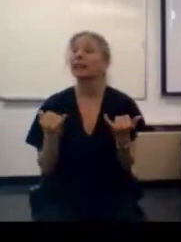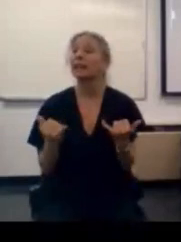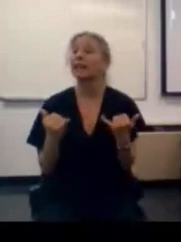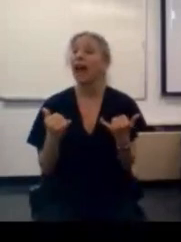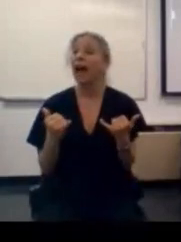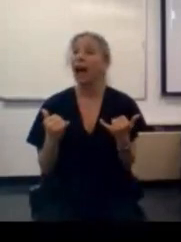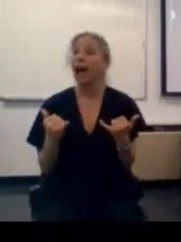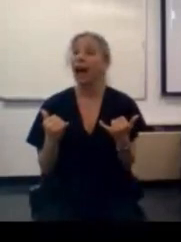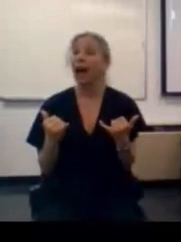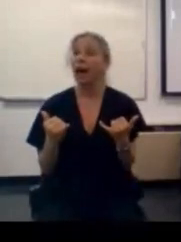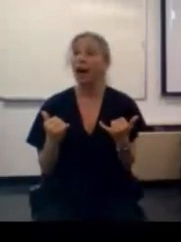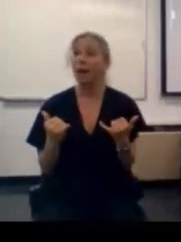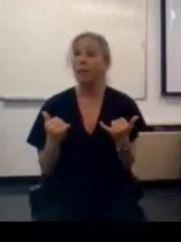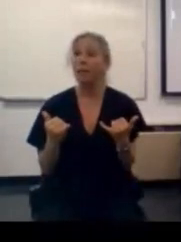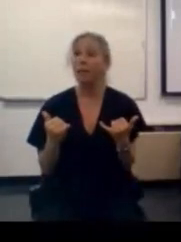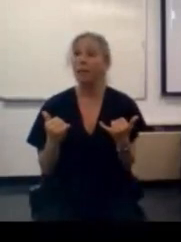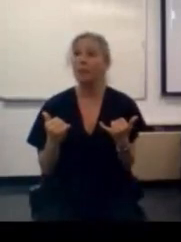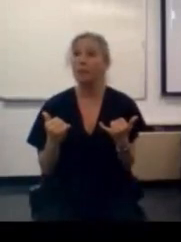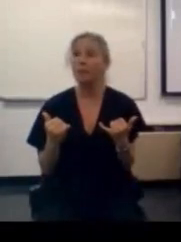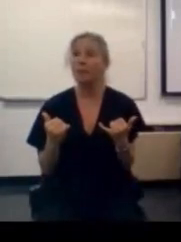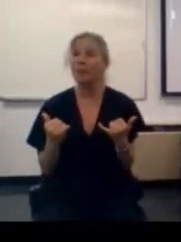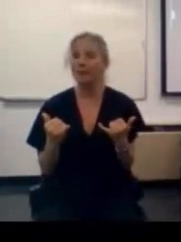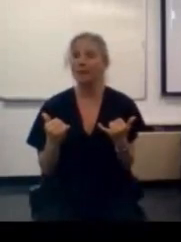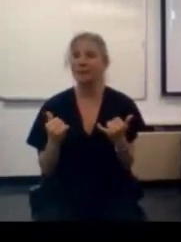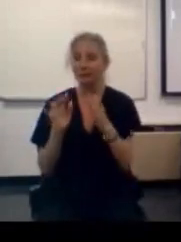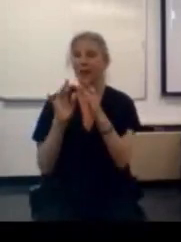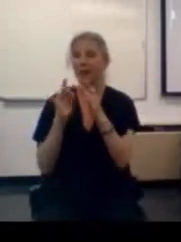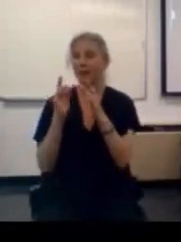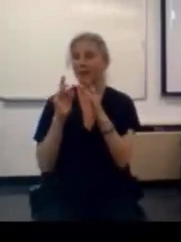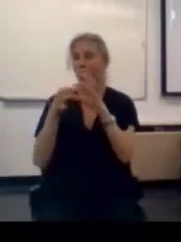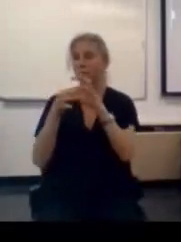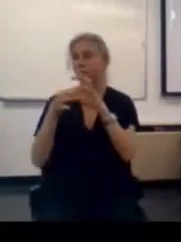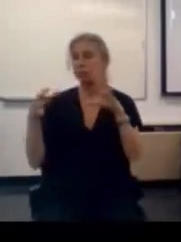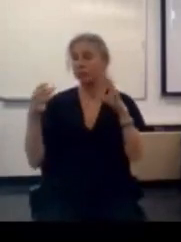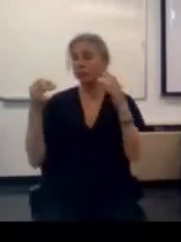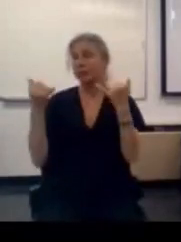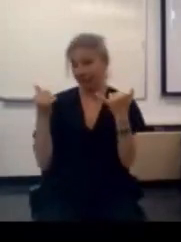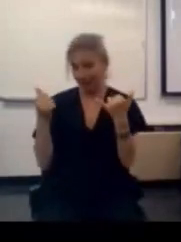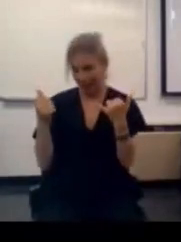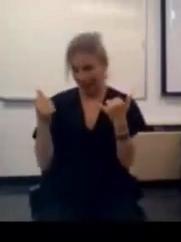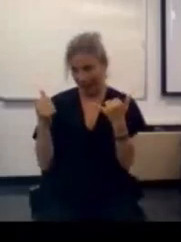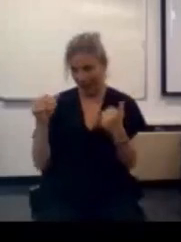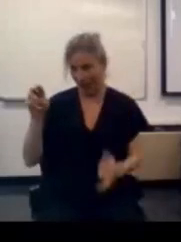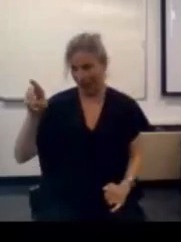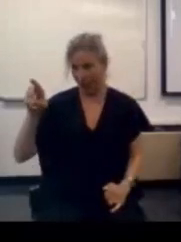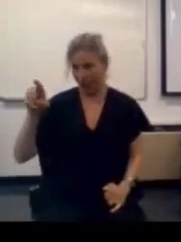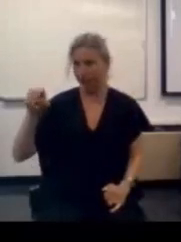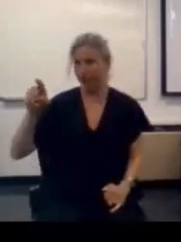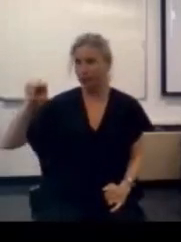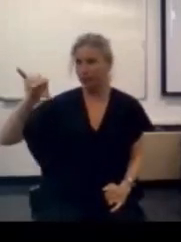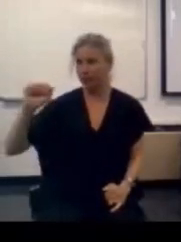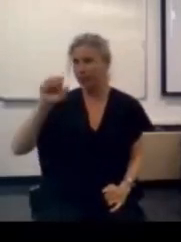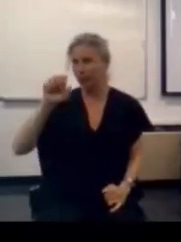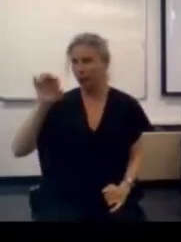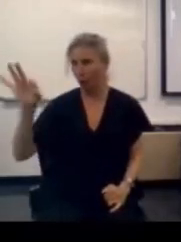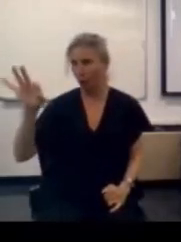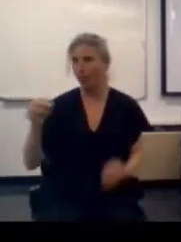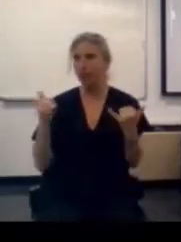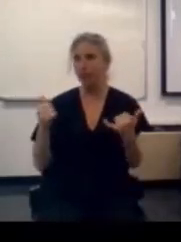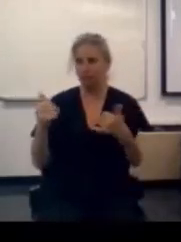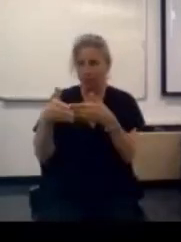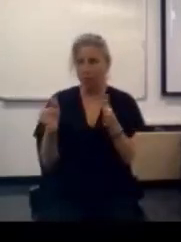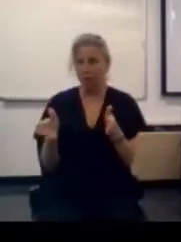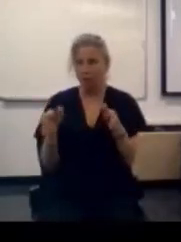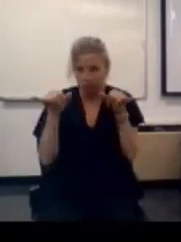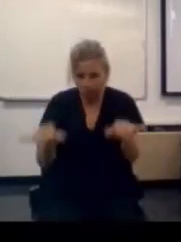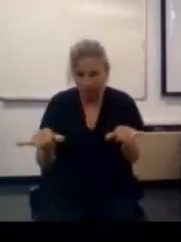So this is where we part ways with our virtual friends and all media so